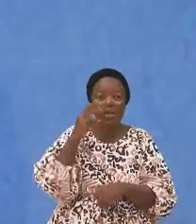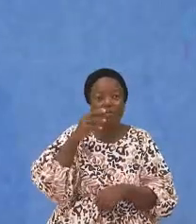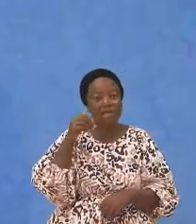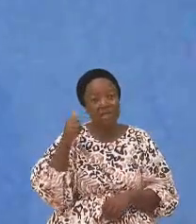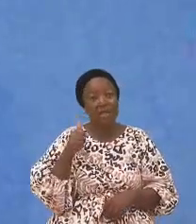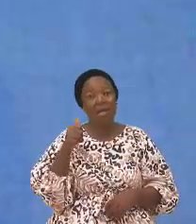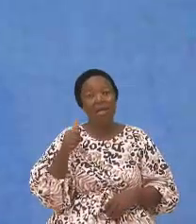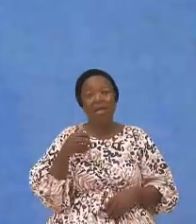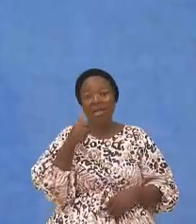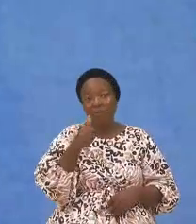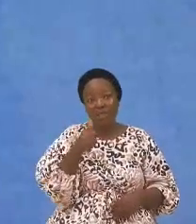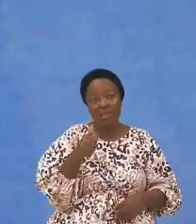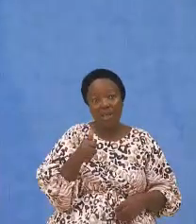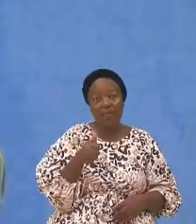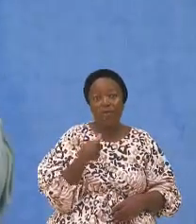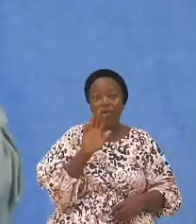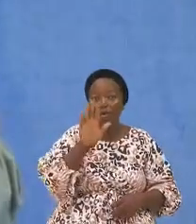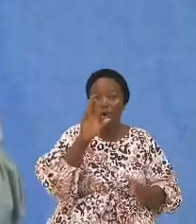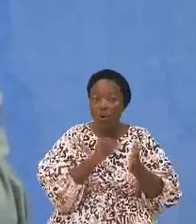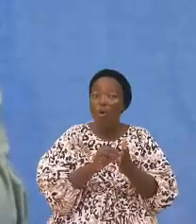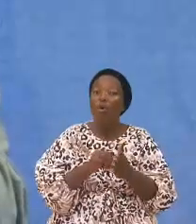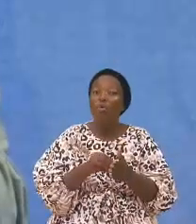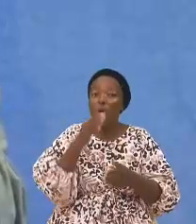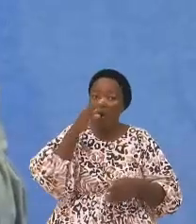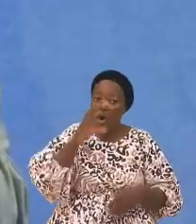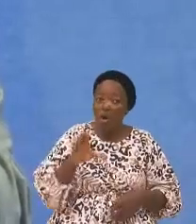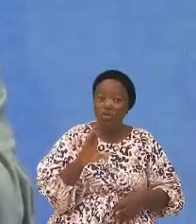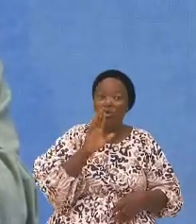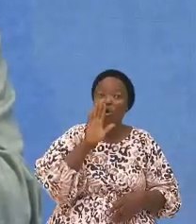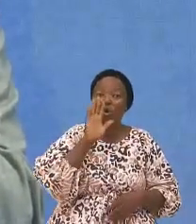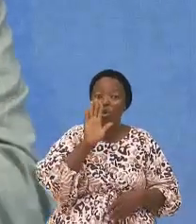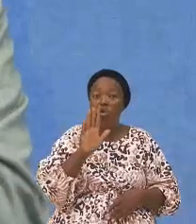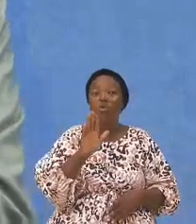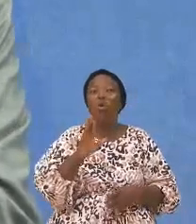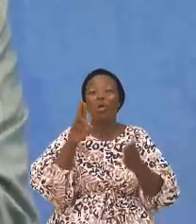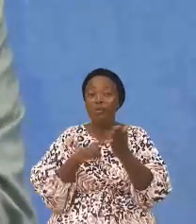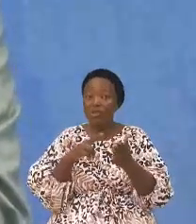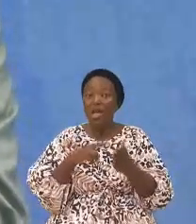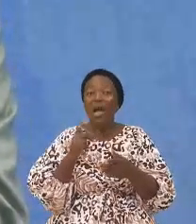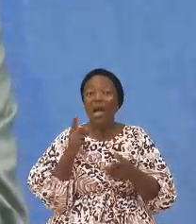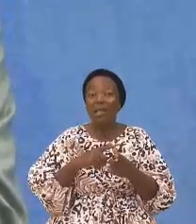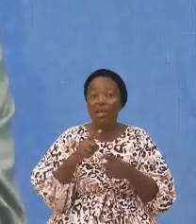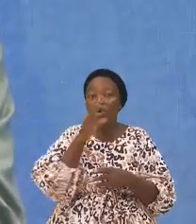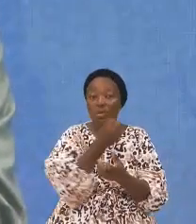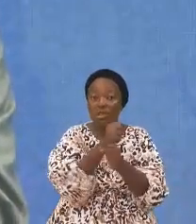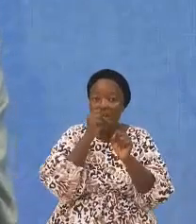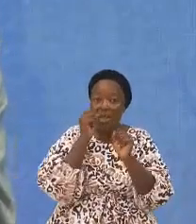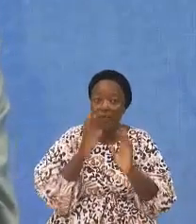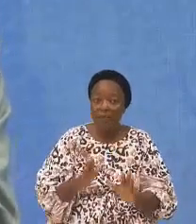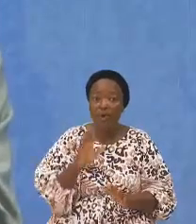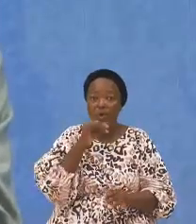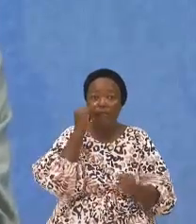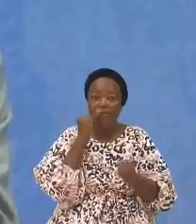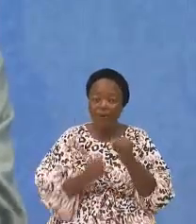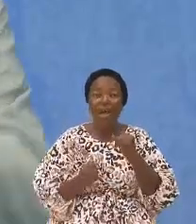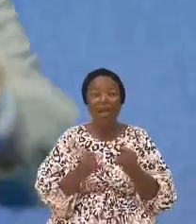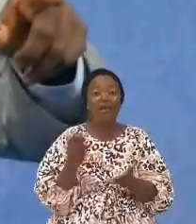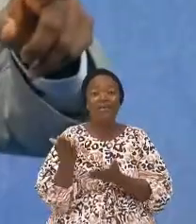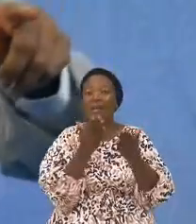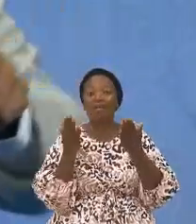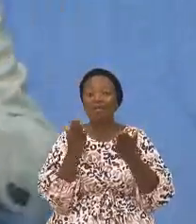Lord has made himself your own curse, your